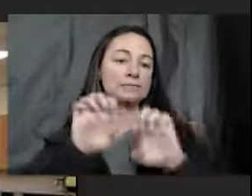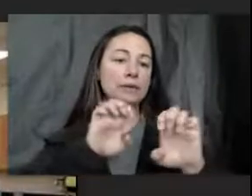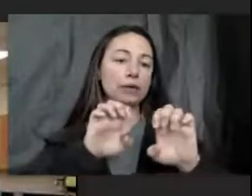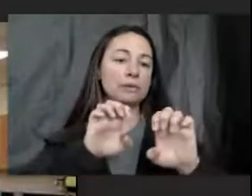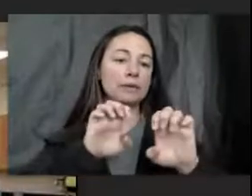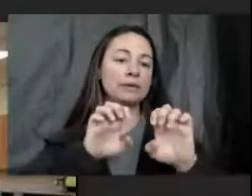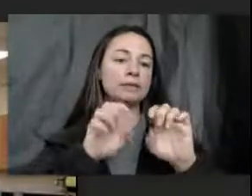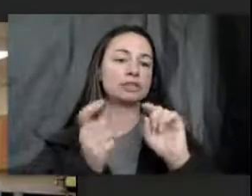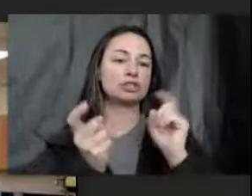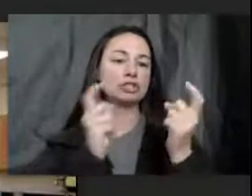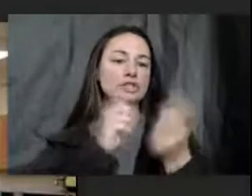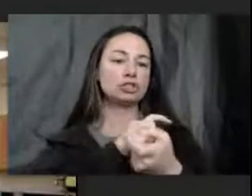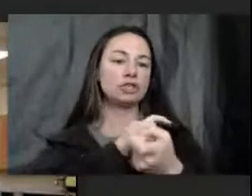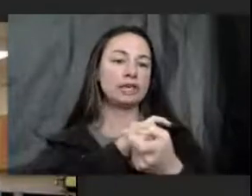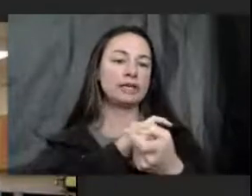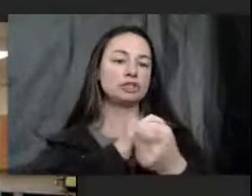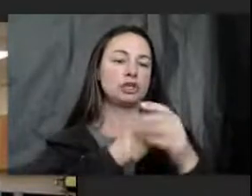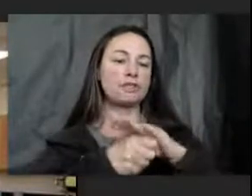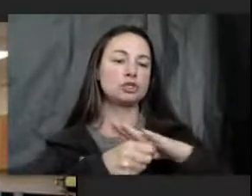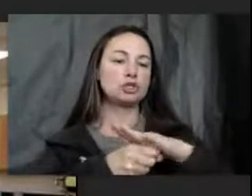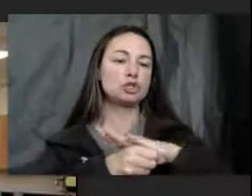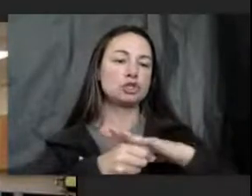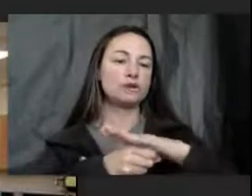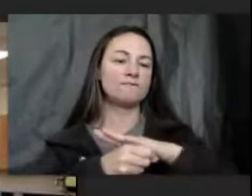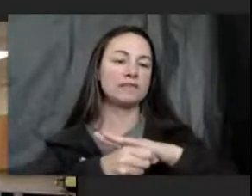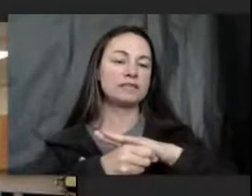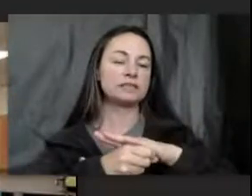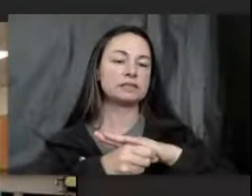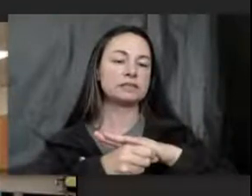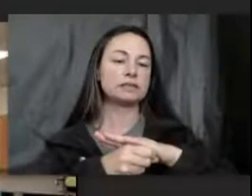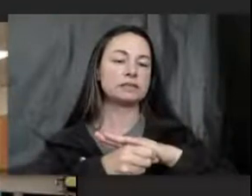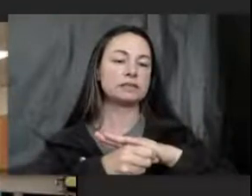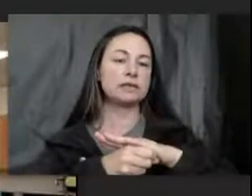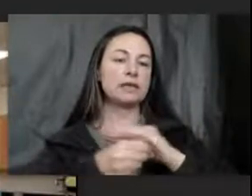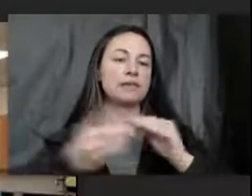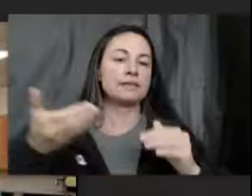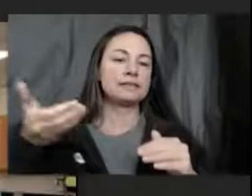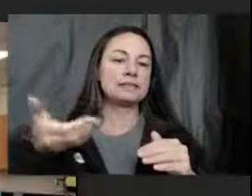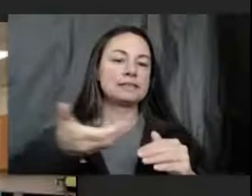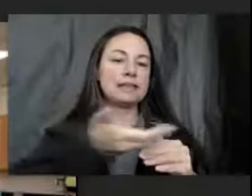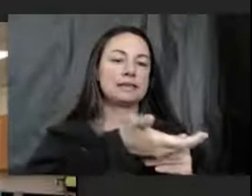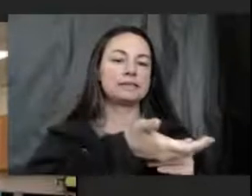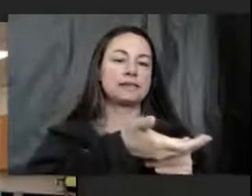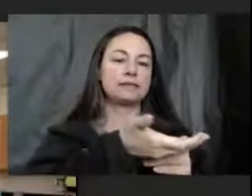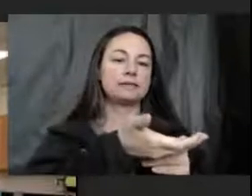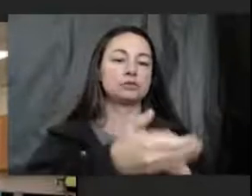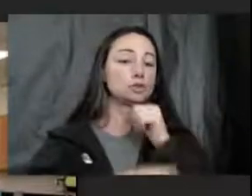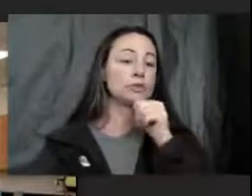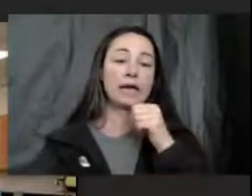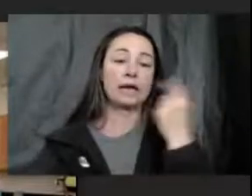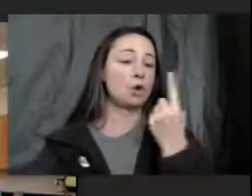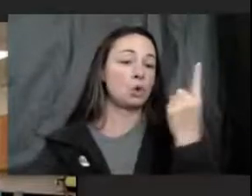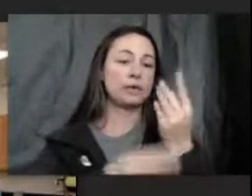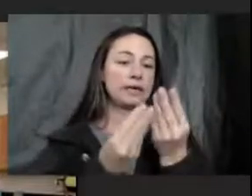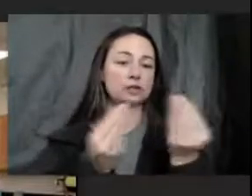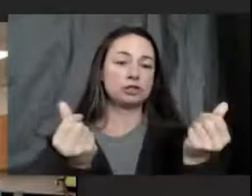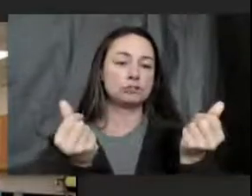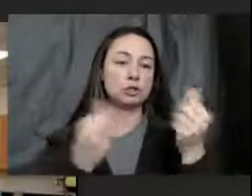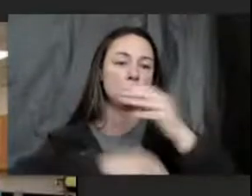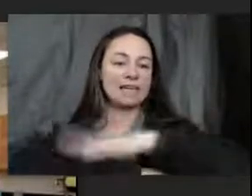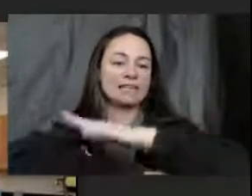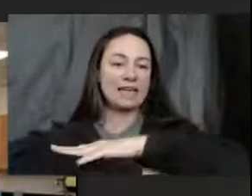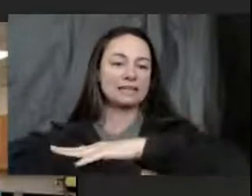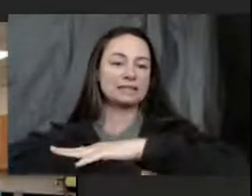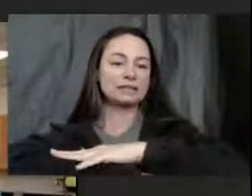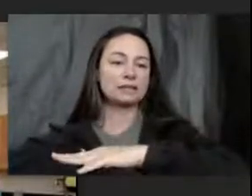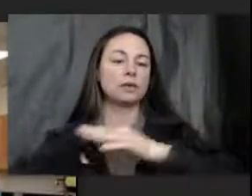with changing the surface that we're doing this on. So that instead of doing it just on the smooth desk, we're going